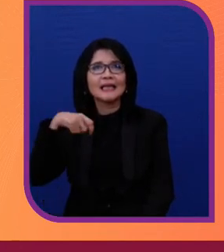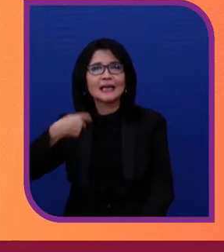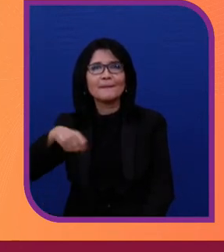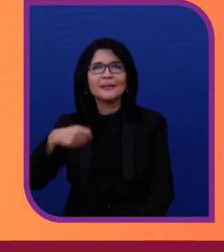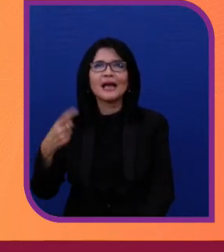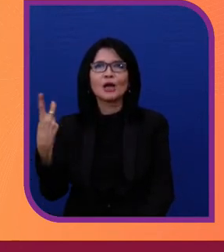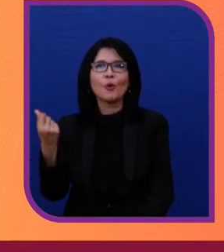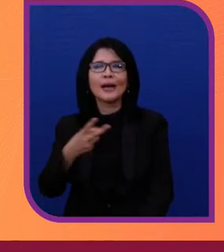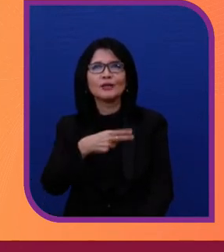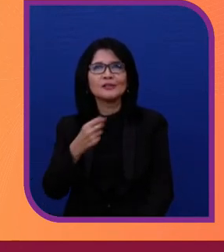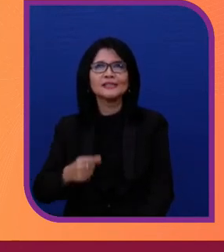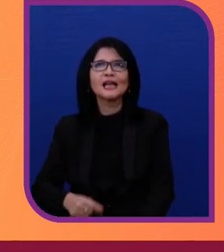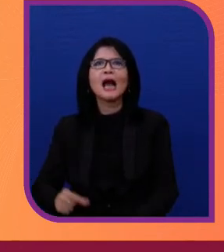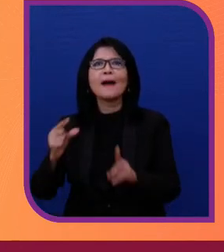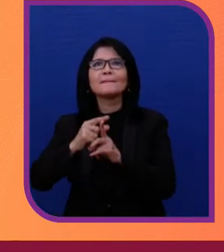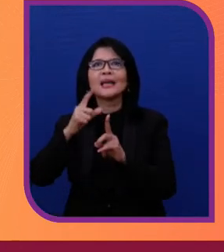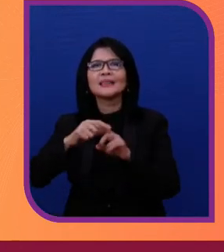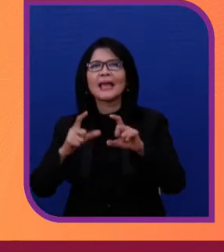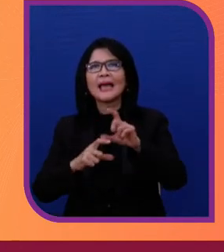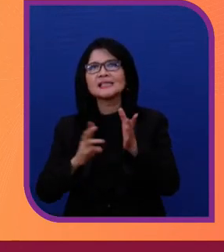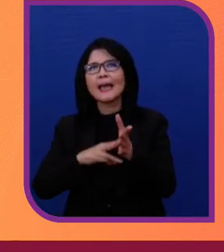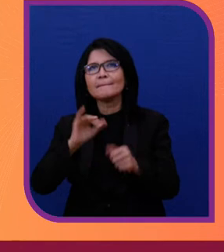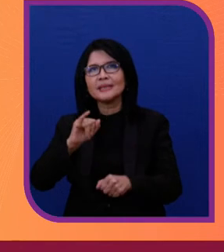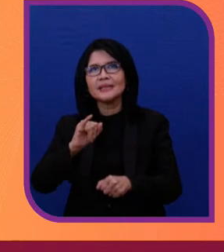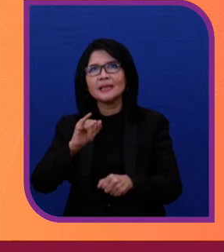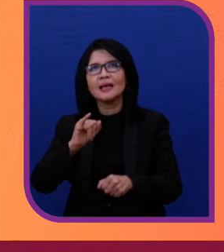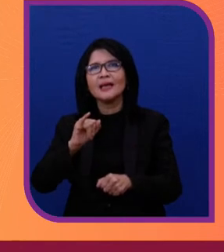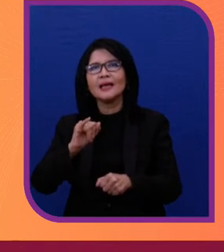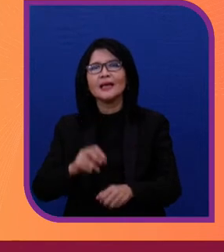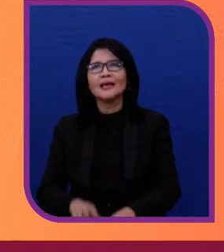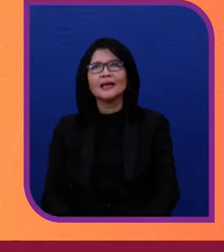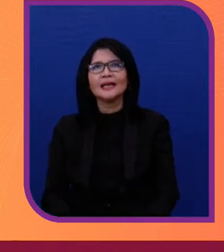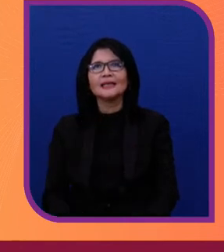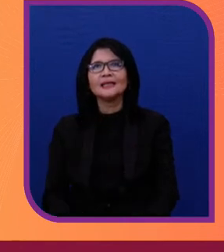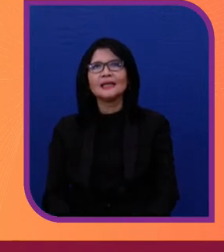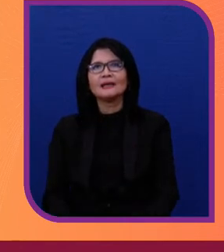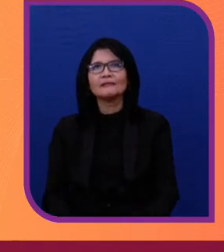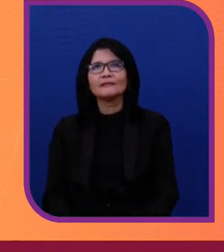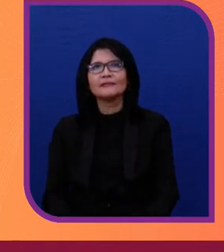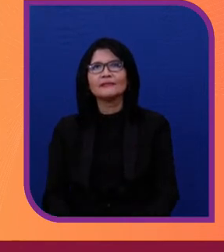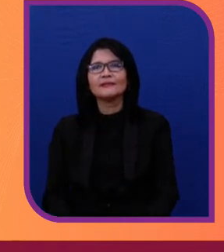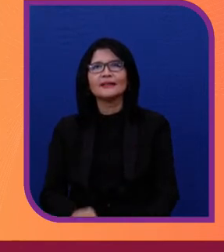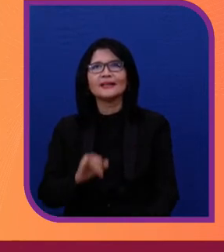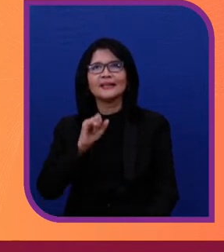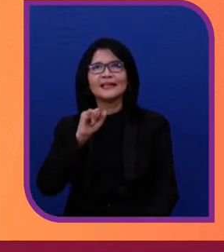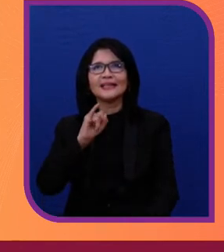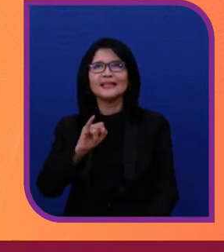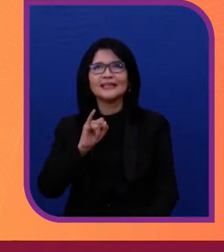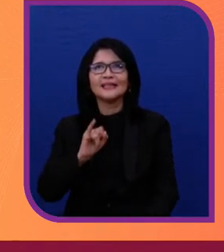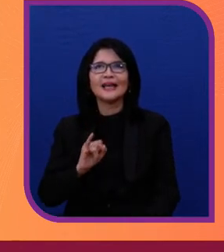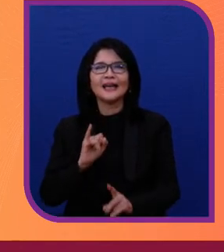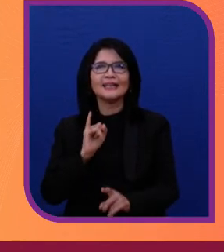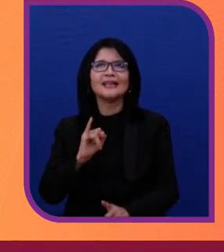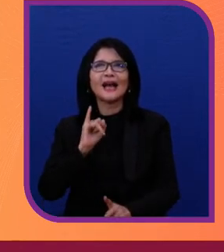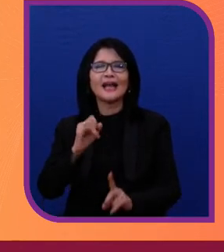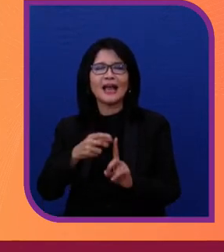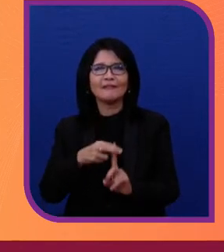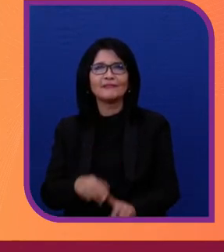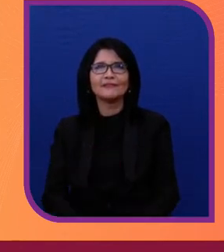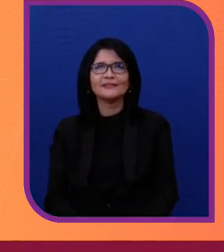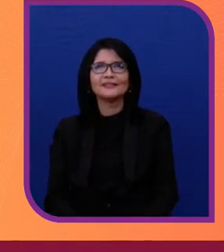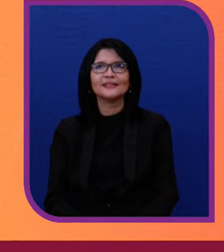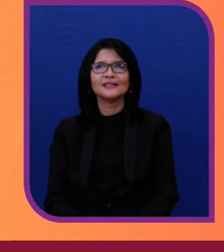ia Indonesia Stefan i do without pada jual like to invite tetua